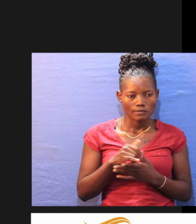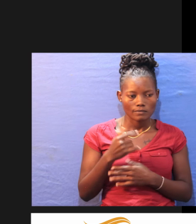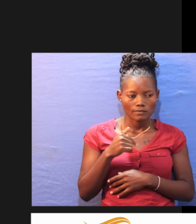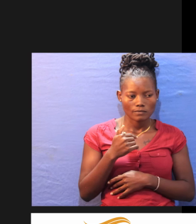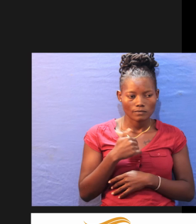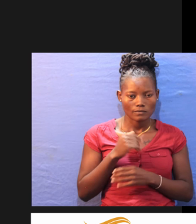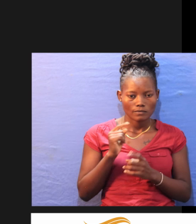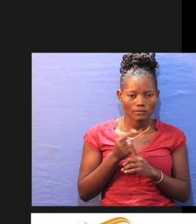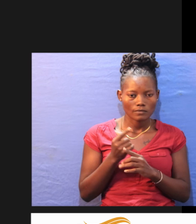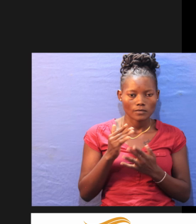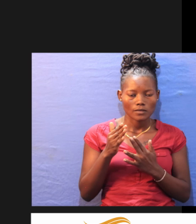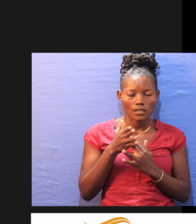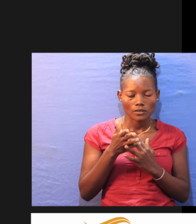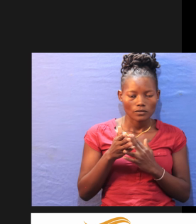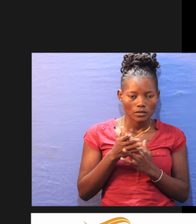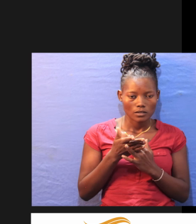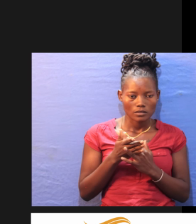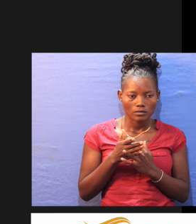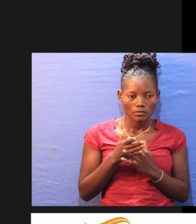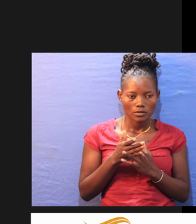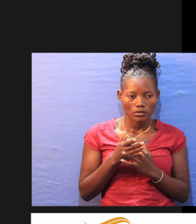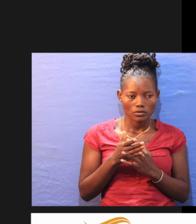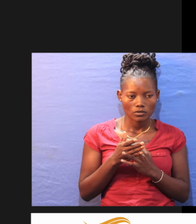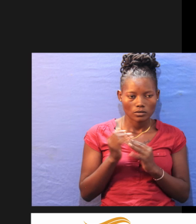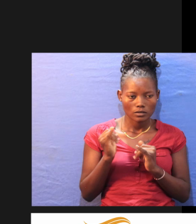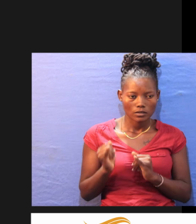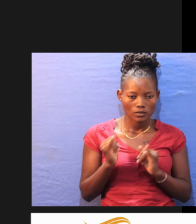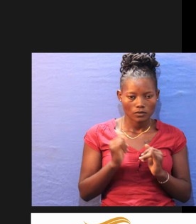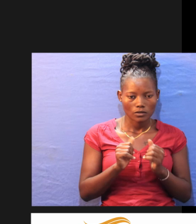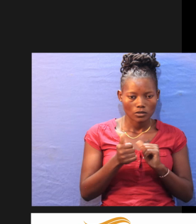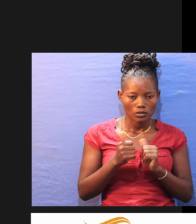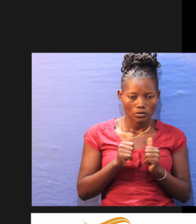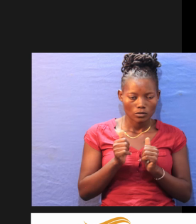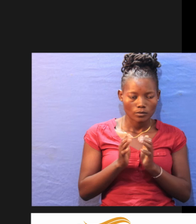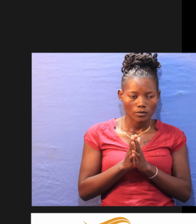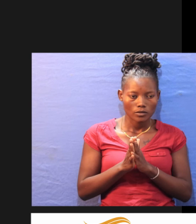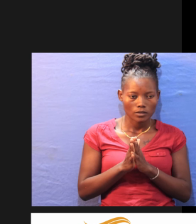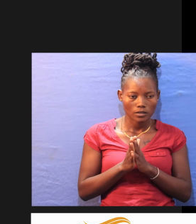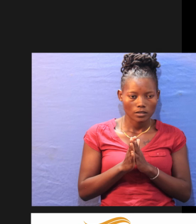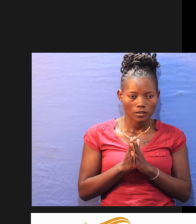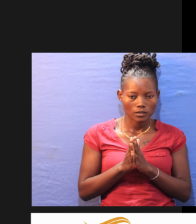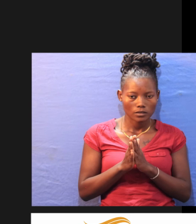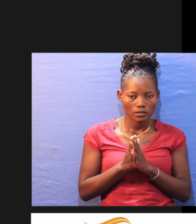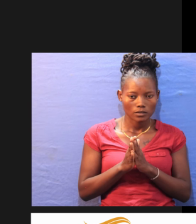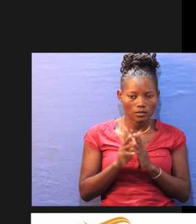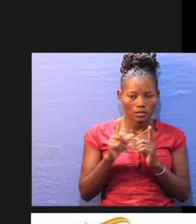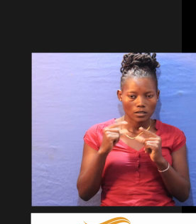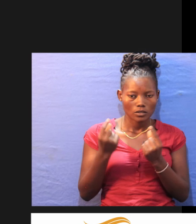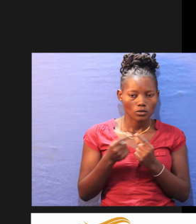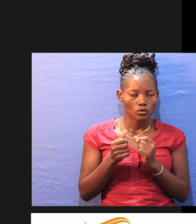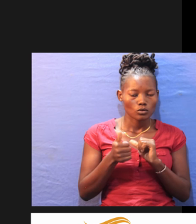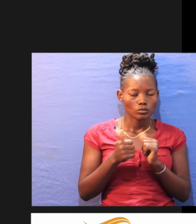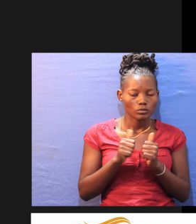a difference between an individual sport and a group